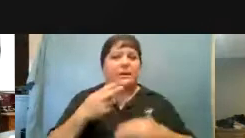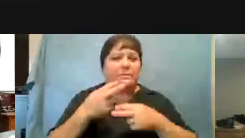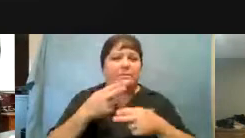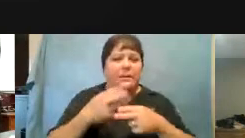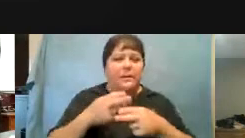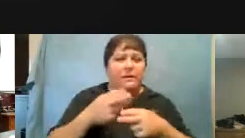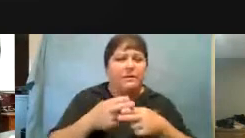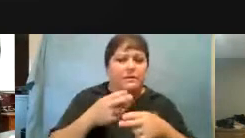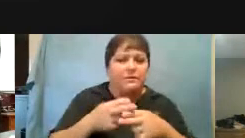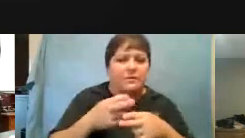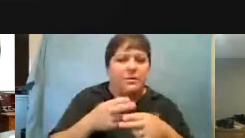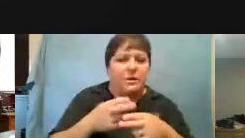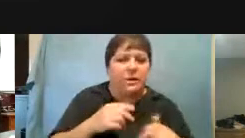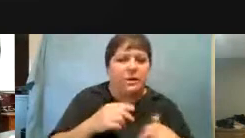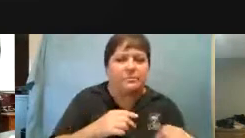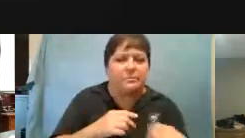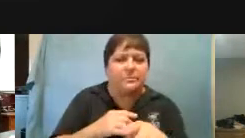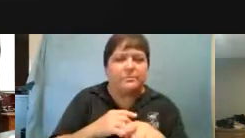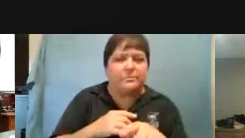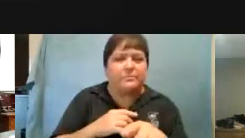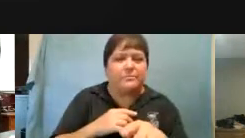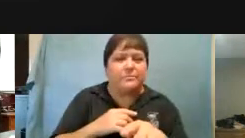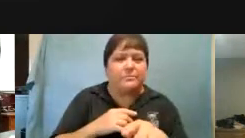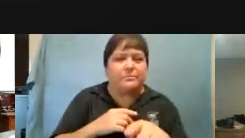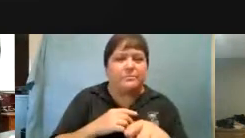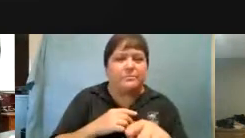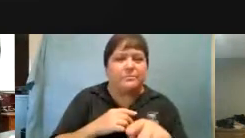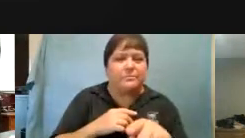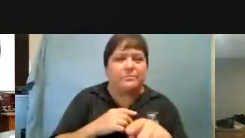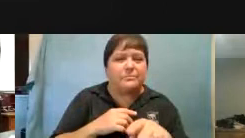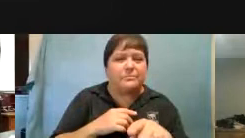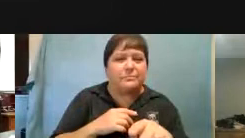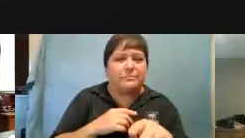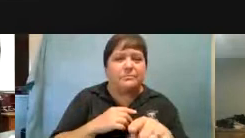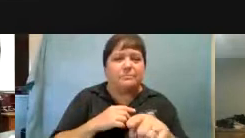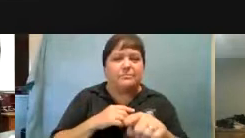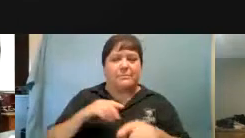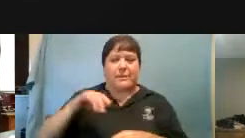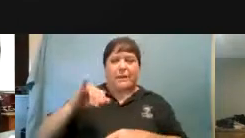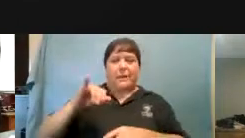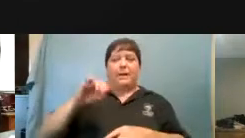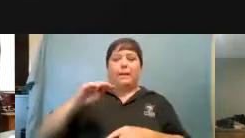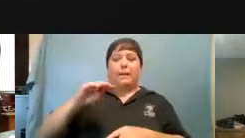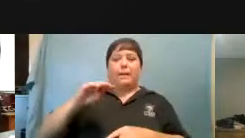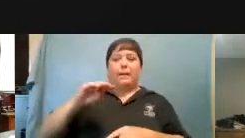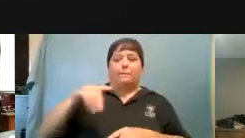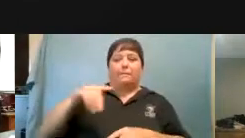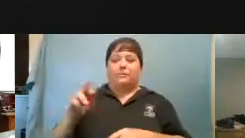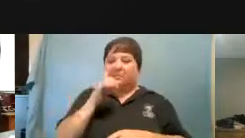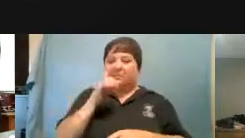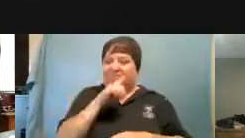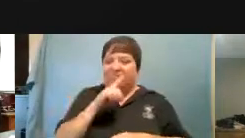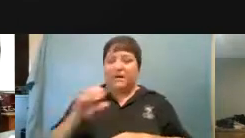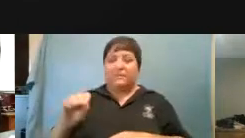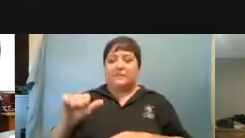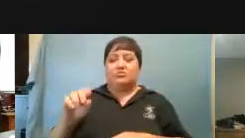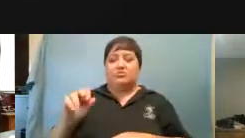of us feel secretly like we're not good enough and like other people are going to figure out that we're not good enough.